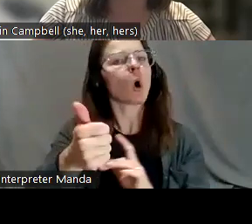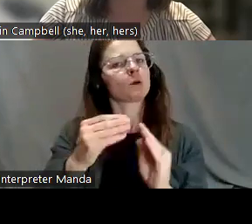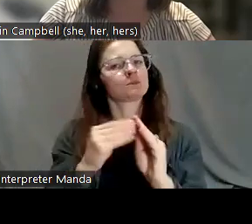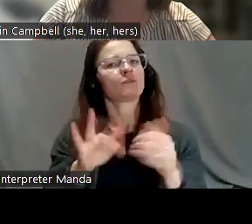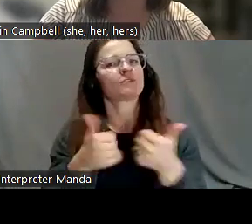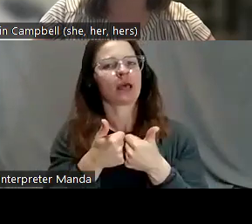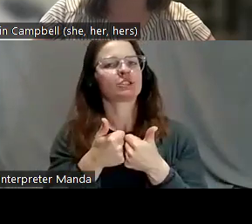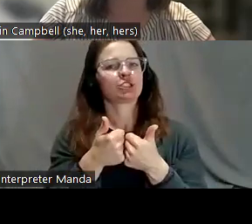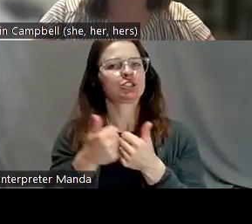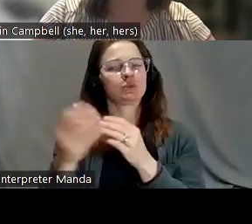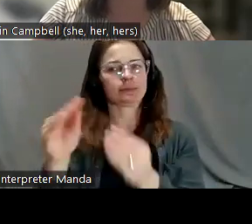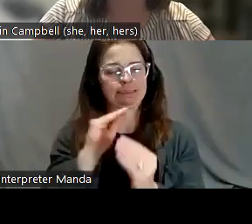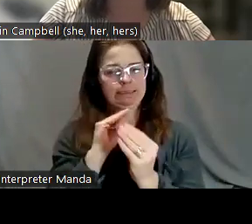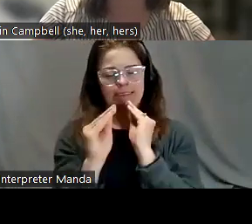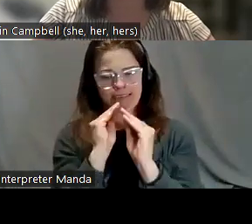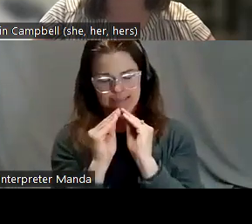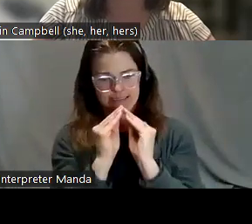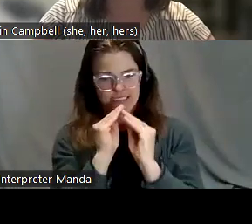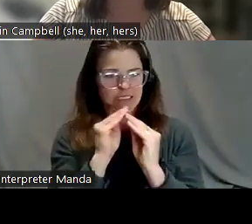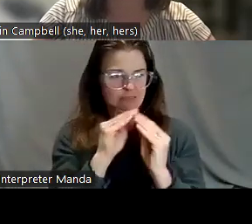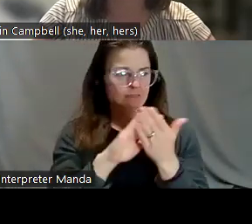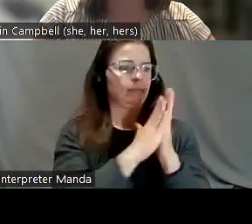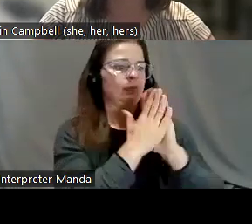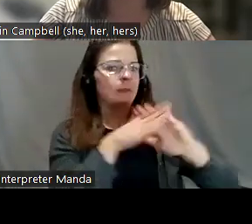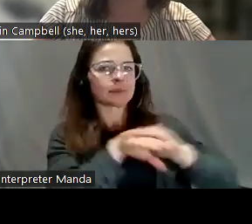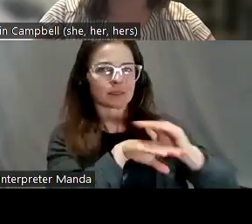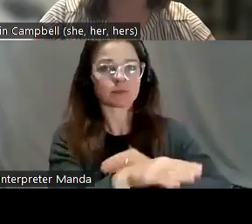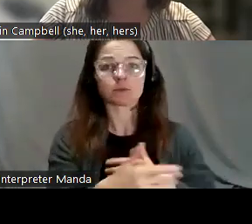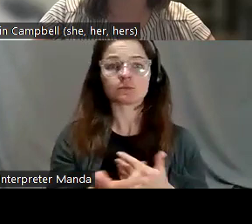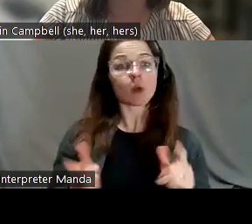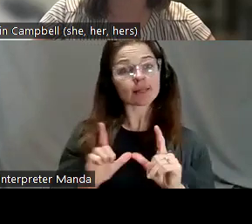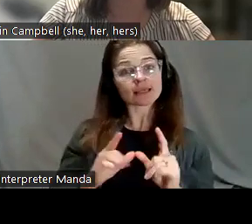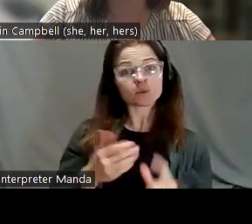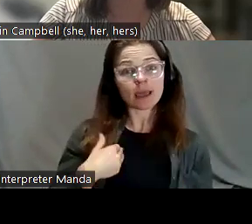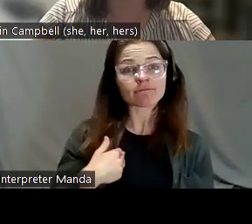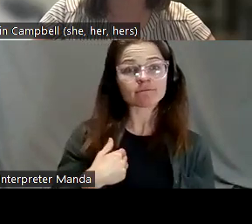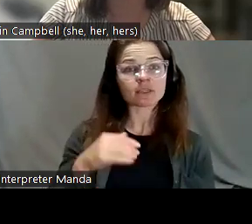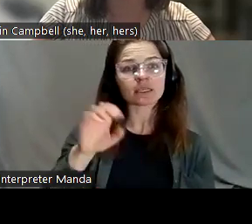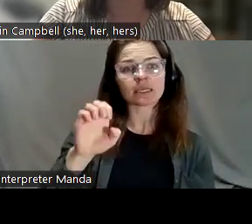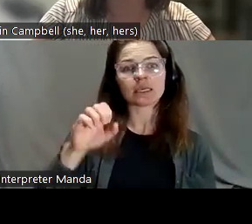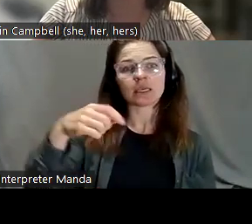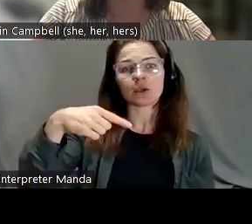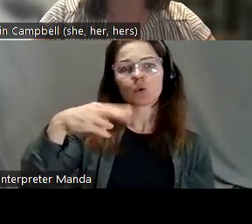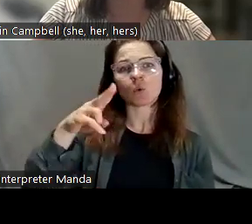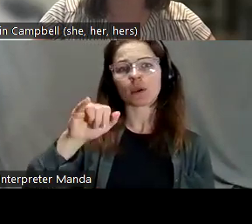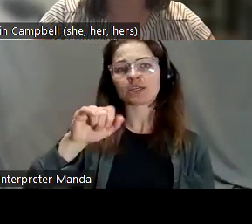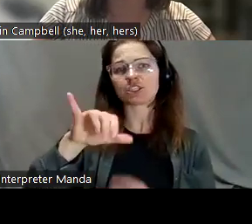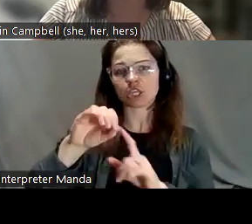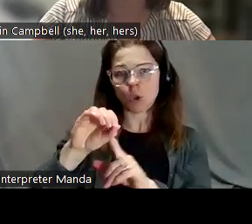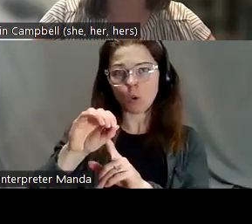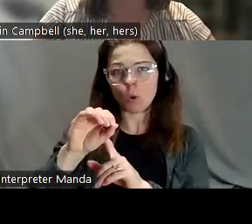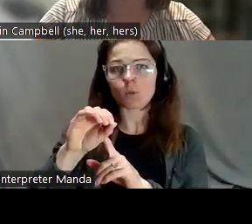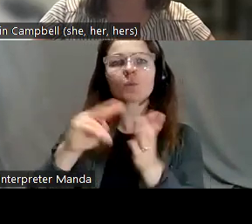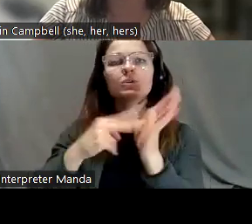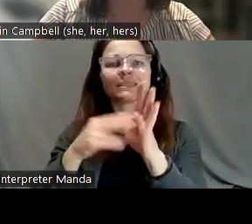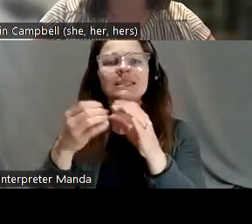format. We have licenses for things like Equatio to help produce equations